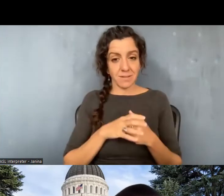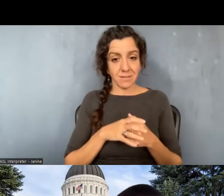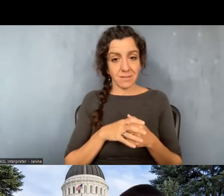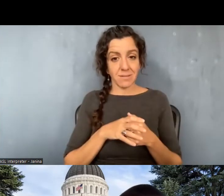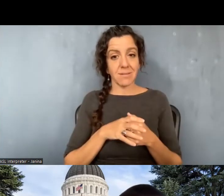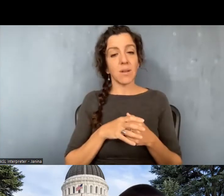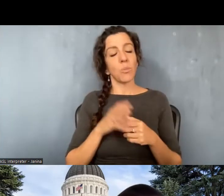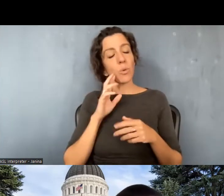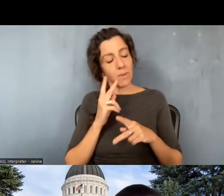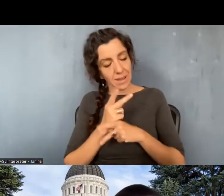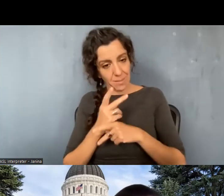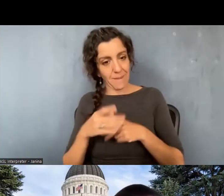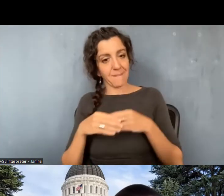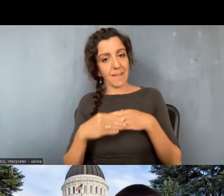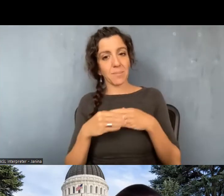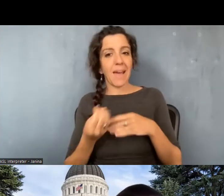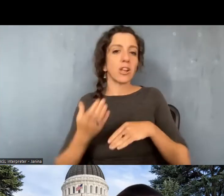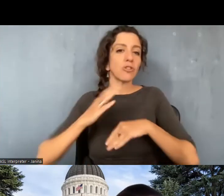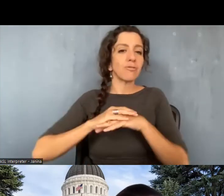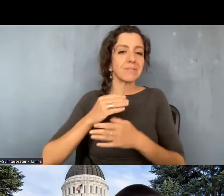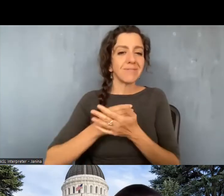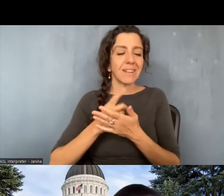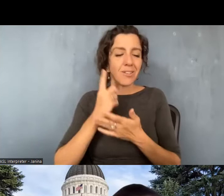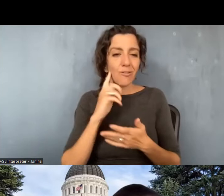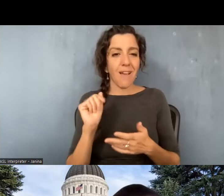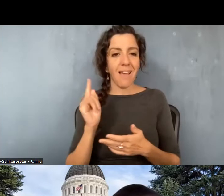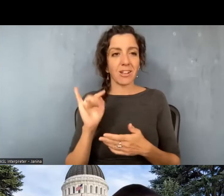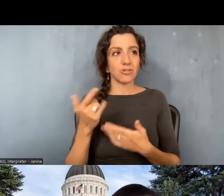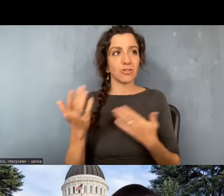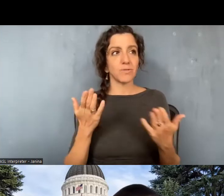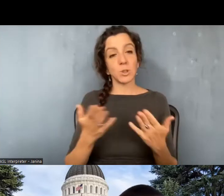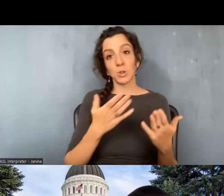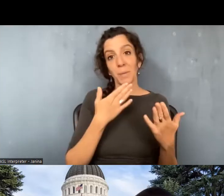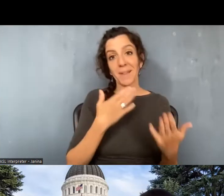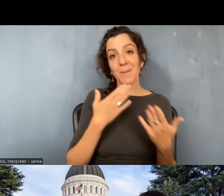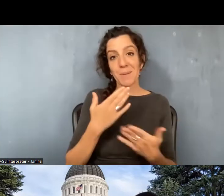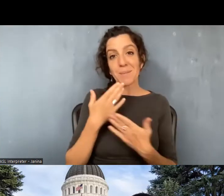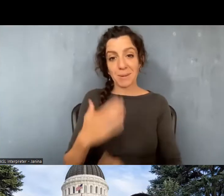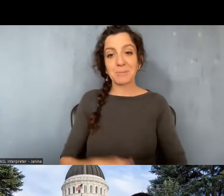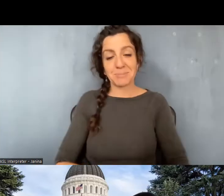local flexibility, and increase funding for aging services. And so thank you again for this opportunity today.